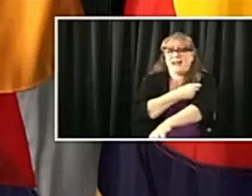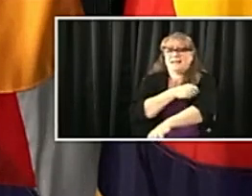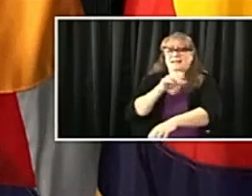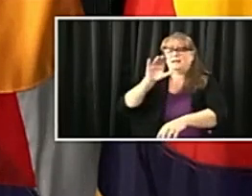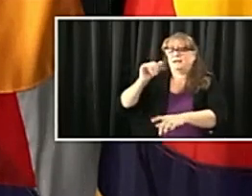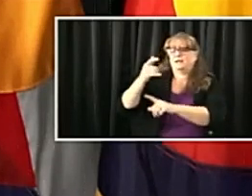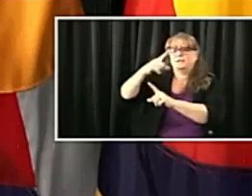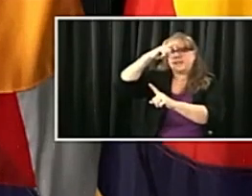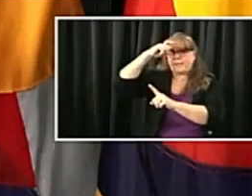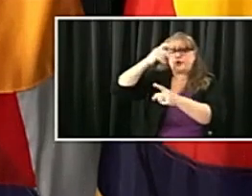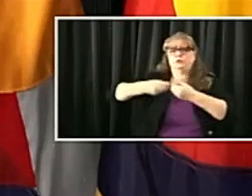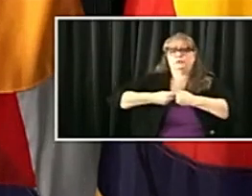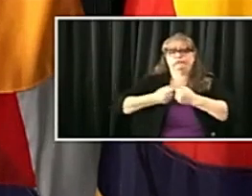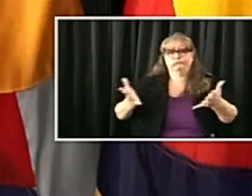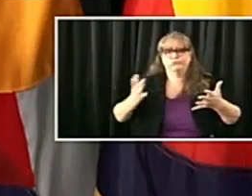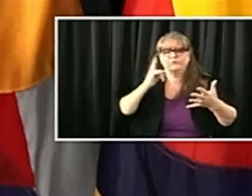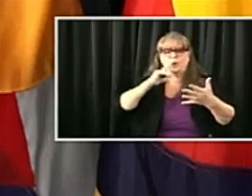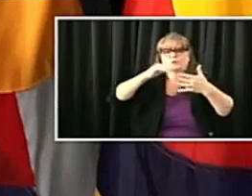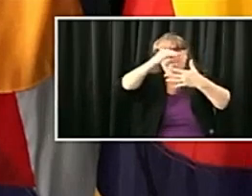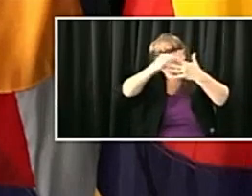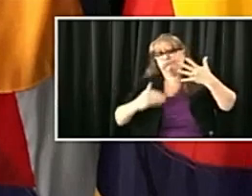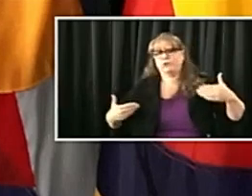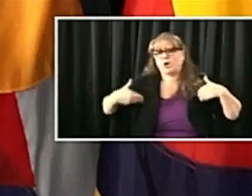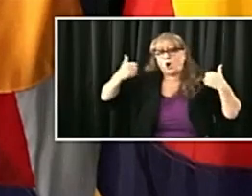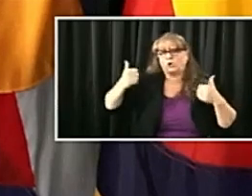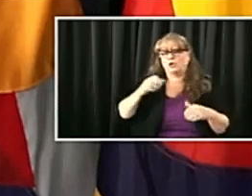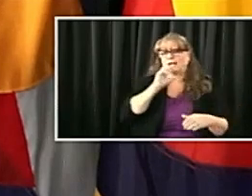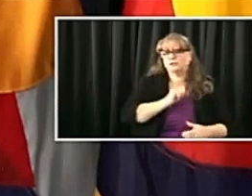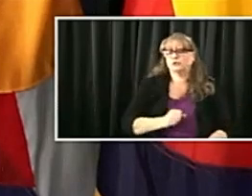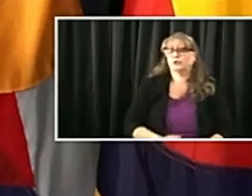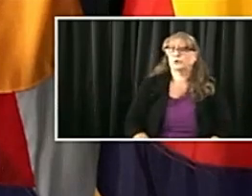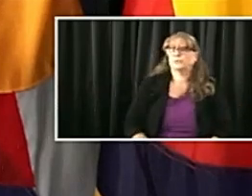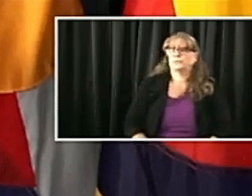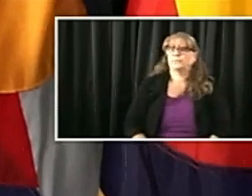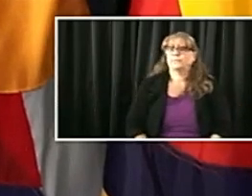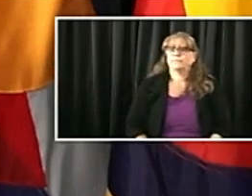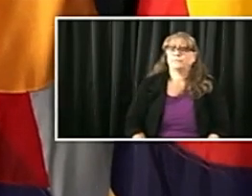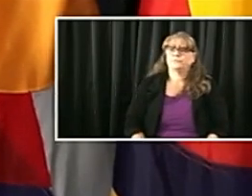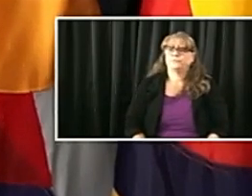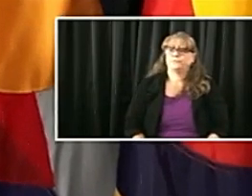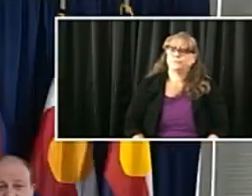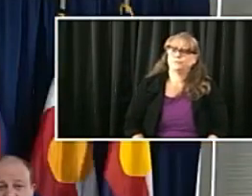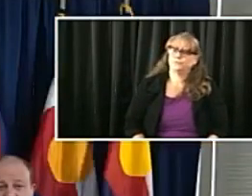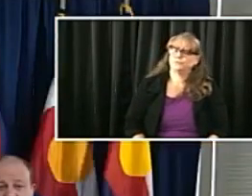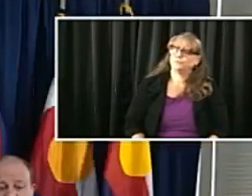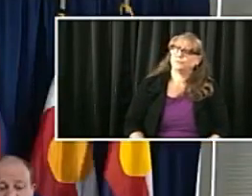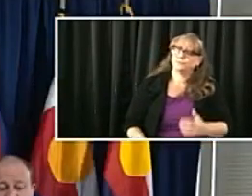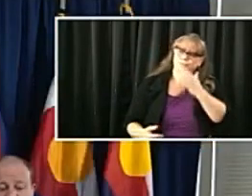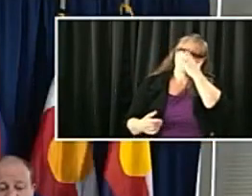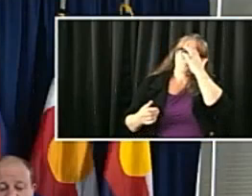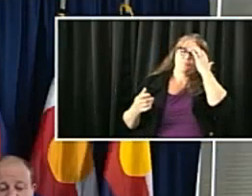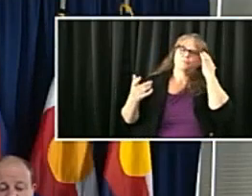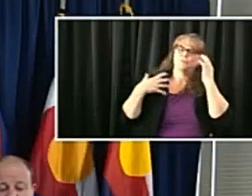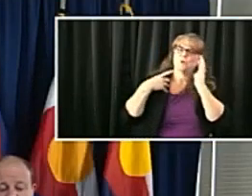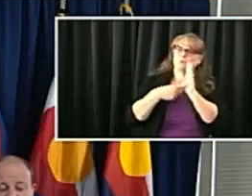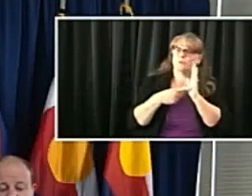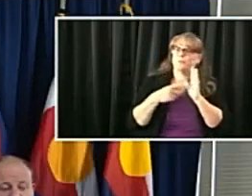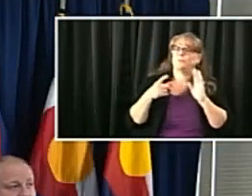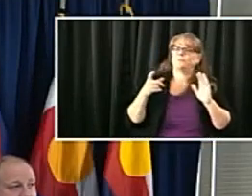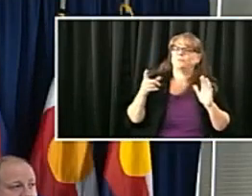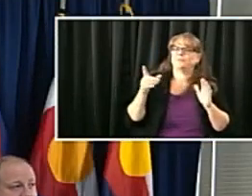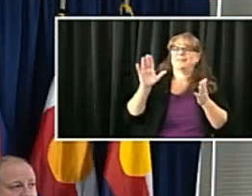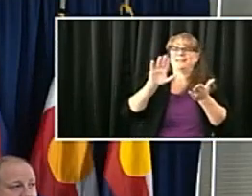Herlihy, can you explain if the numbers that you showed regarding deaths are among people who have COVID or deaths due to COVID? And then